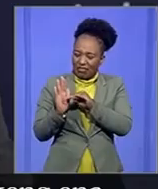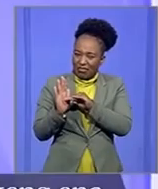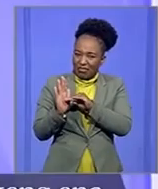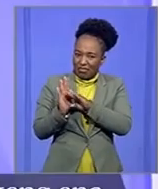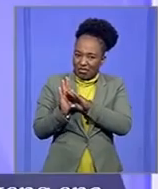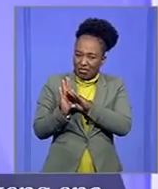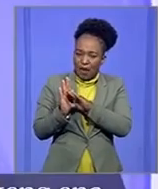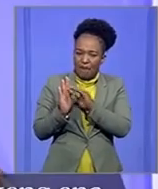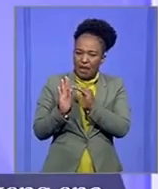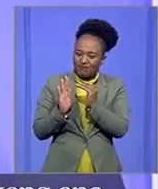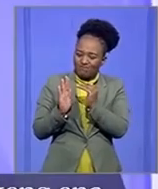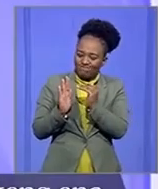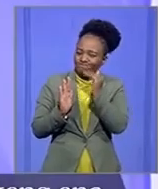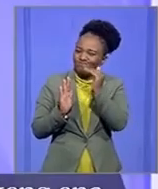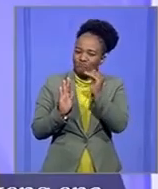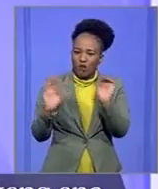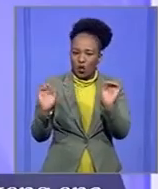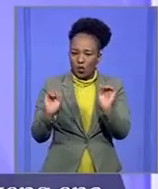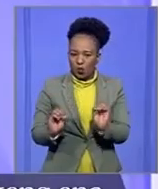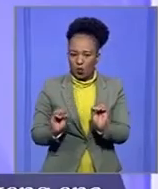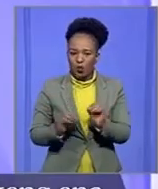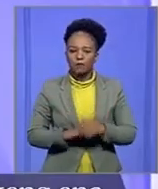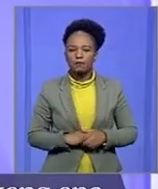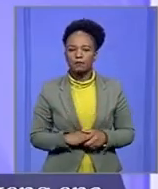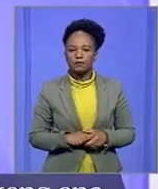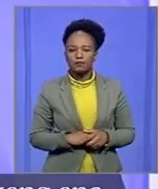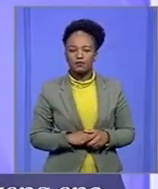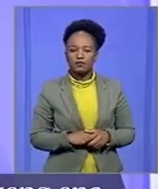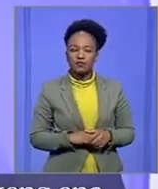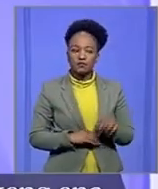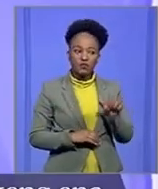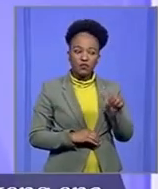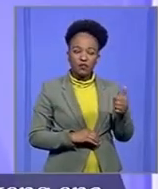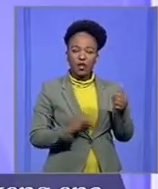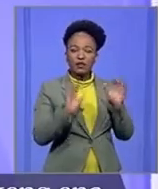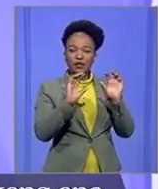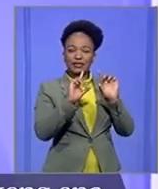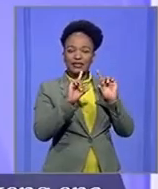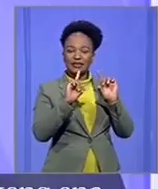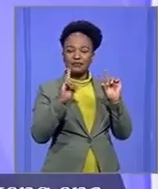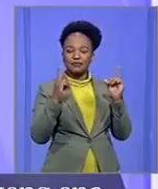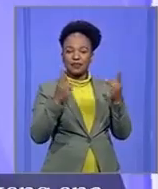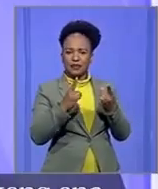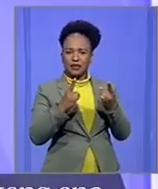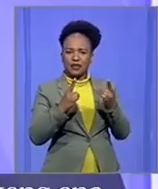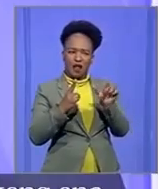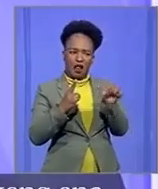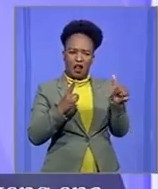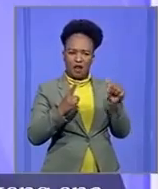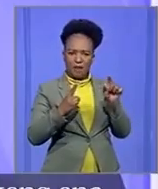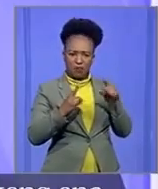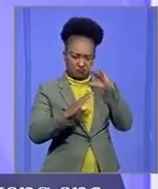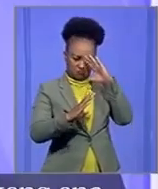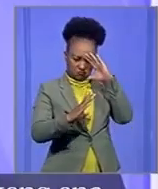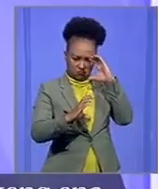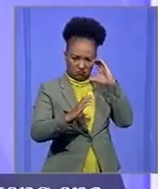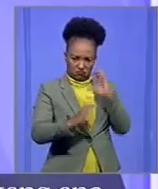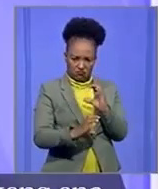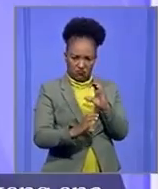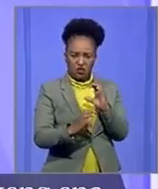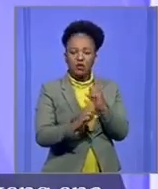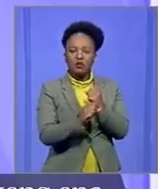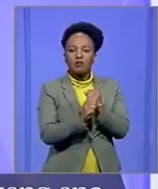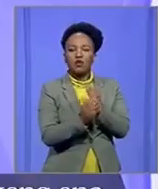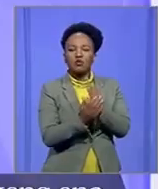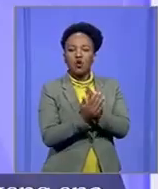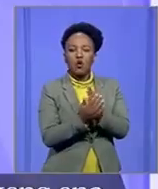taba e nngwe ke hore re sa buile ka taba tseo, ana hona le mafapha a itseng ao mmuso o lokelang ho a tsepamisetsa maikutlo ho netefatsa hore o rarola mathata